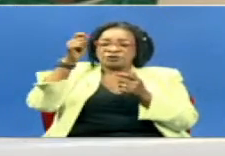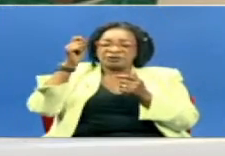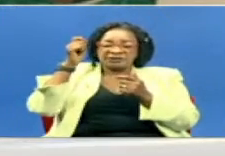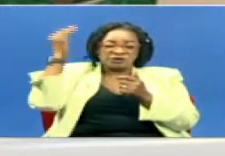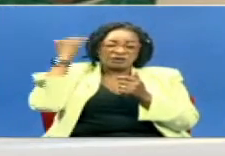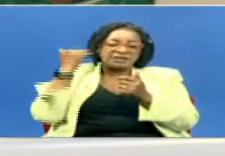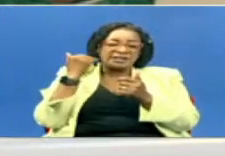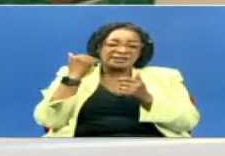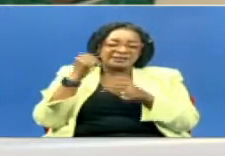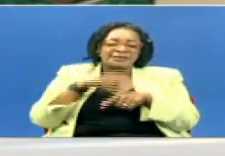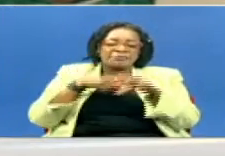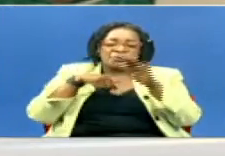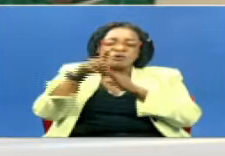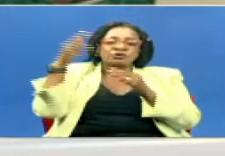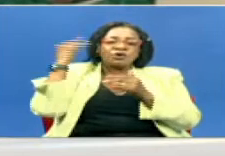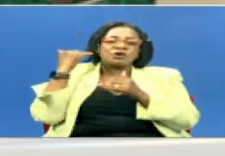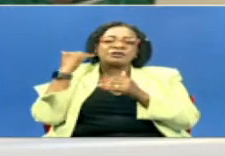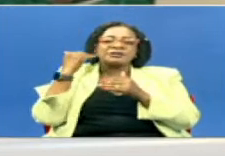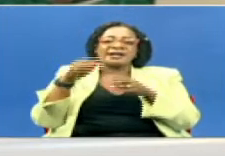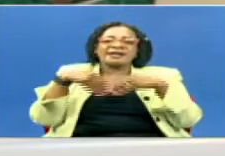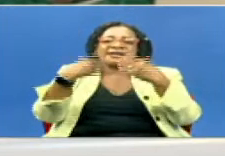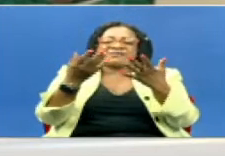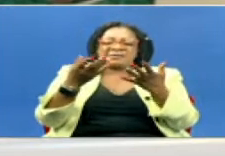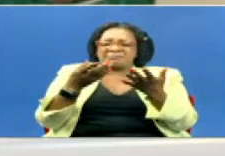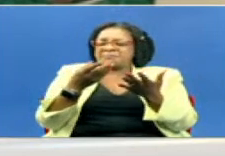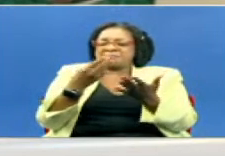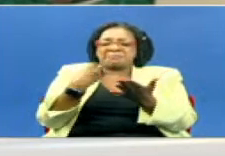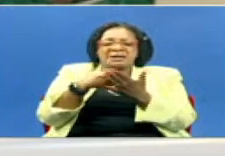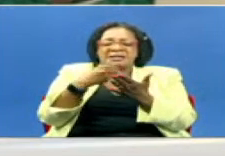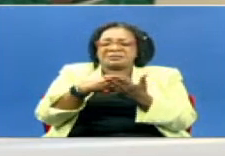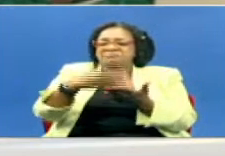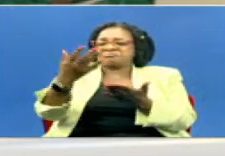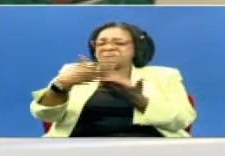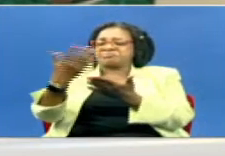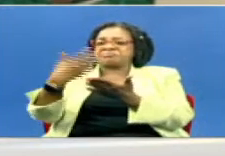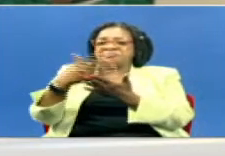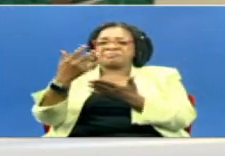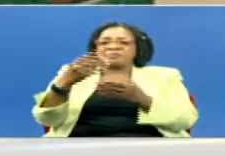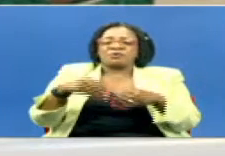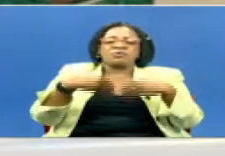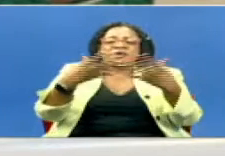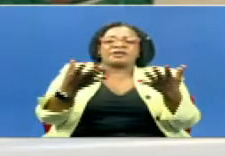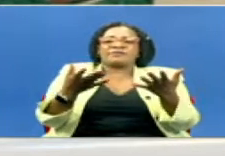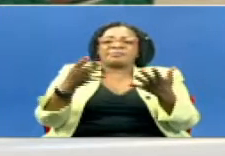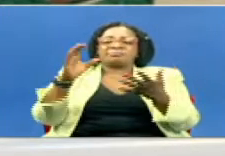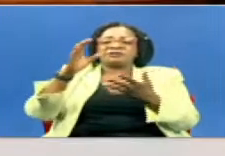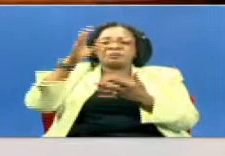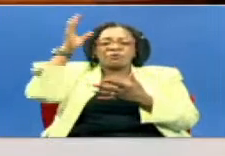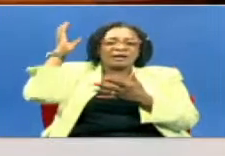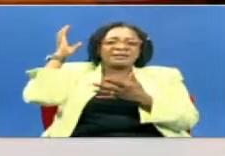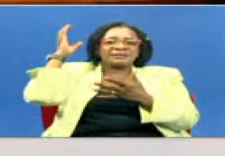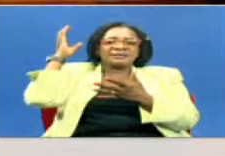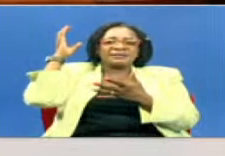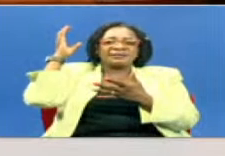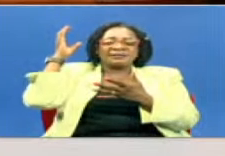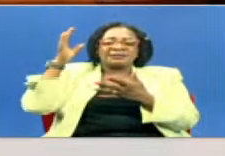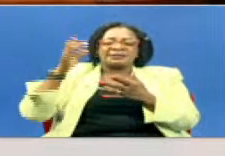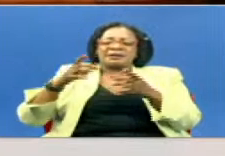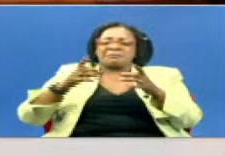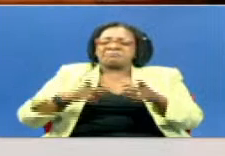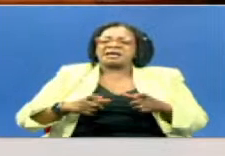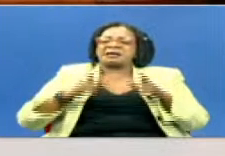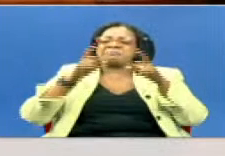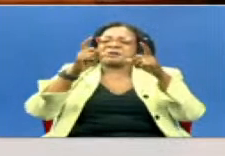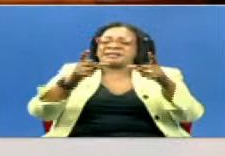When you go to the judiciary and give them goodies, say that you're going to give Chebukati a big zawadi